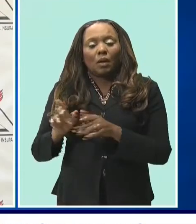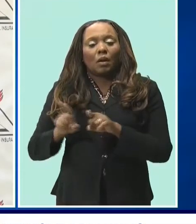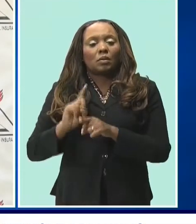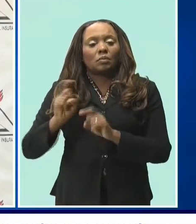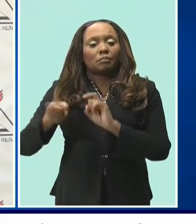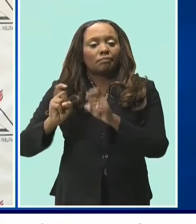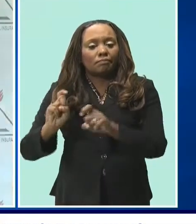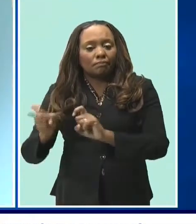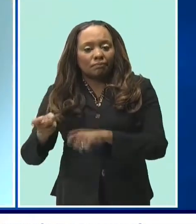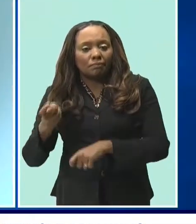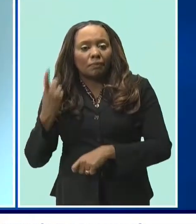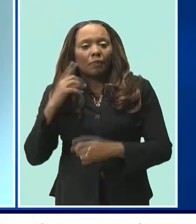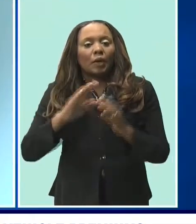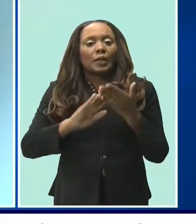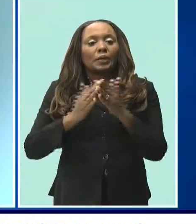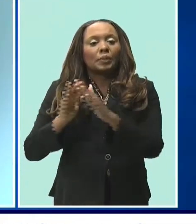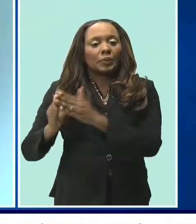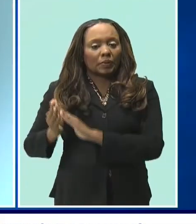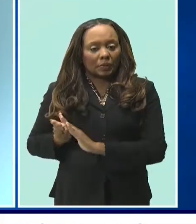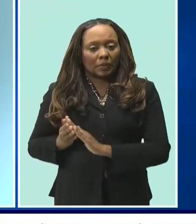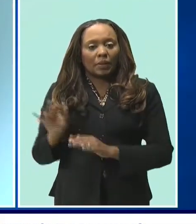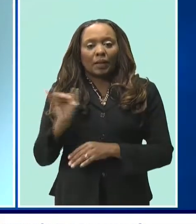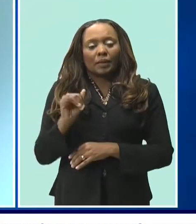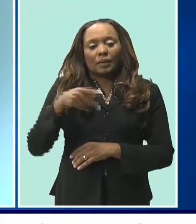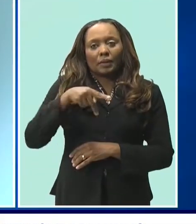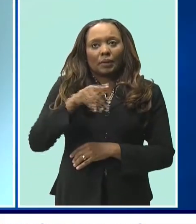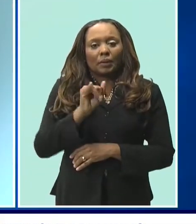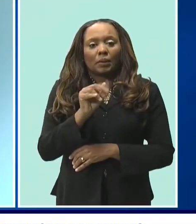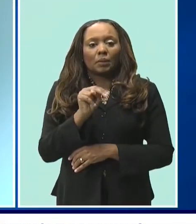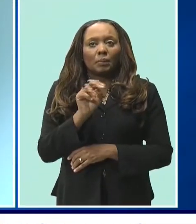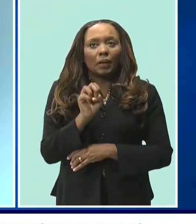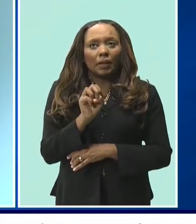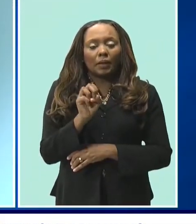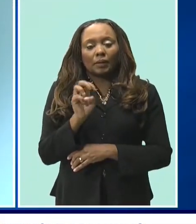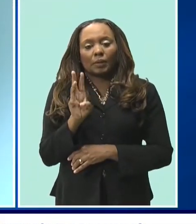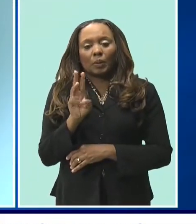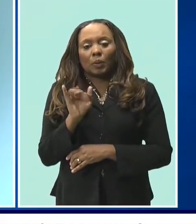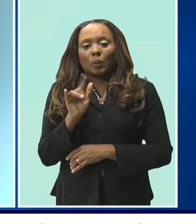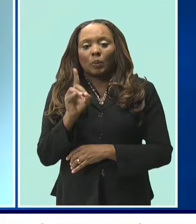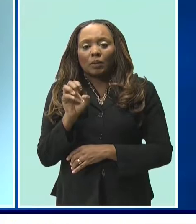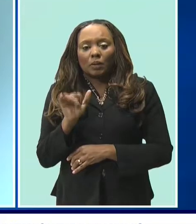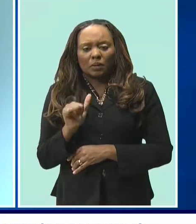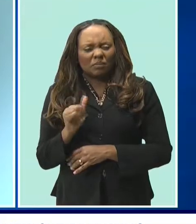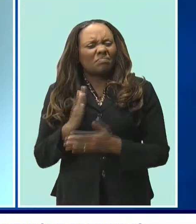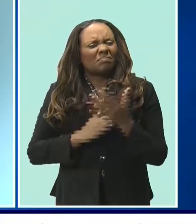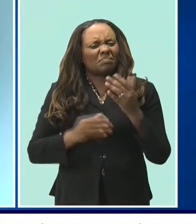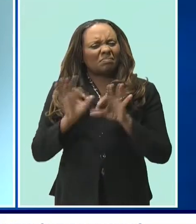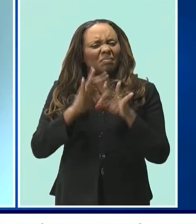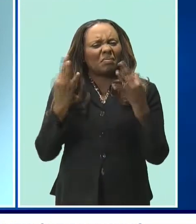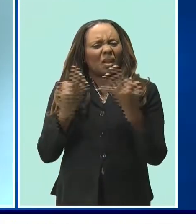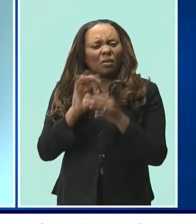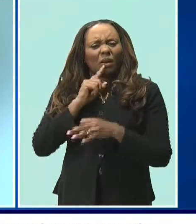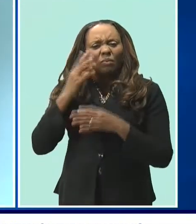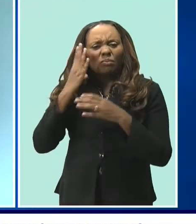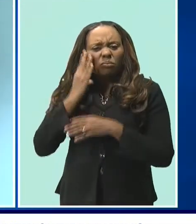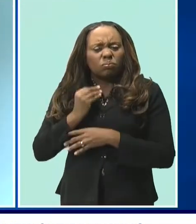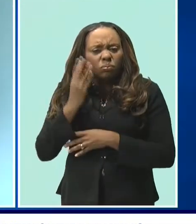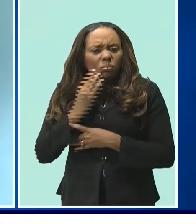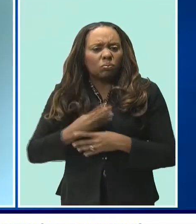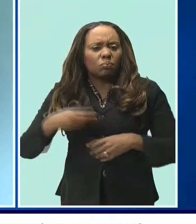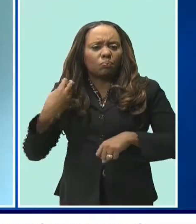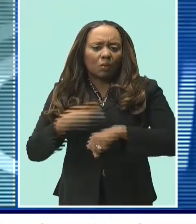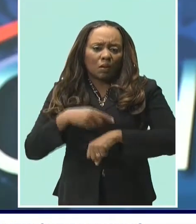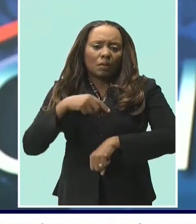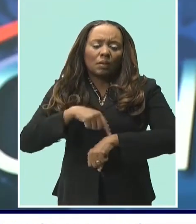neighboring communities like the Pine and Wildy. He says the company is very conscious of the hardship families are experiencing at this time